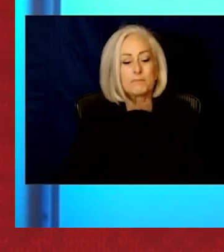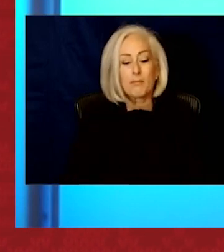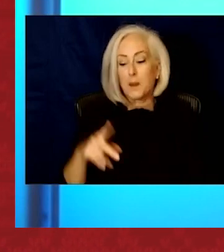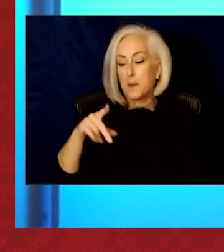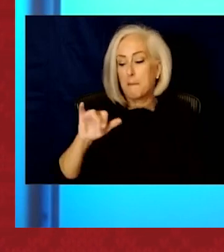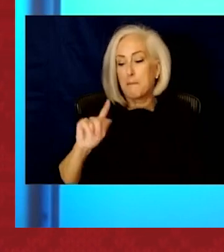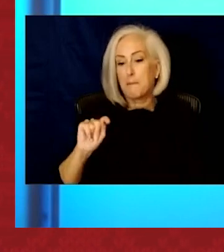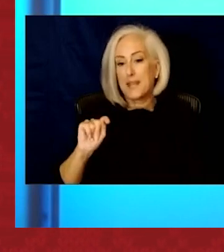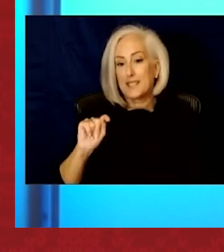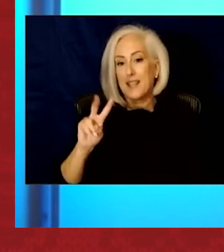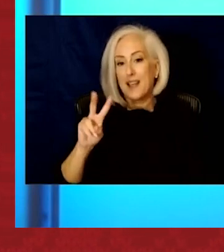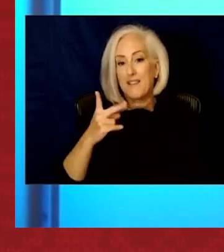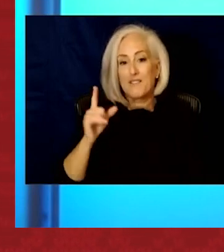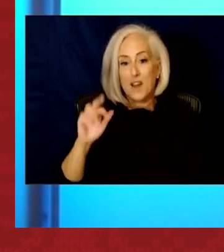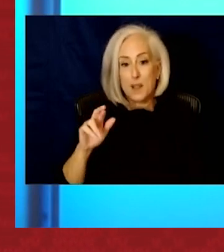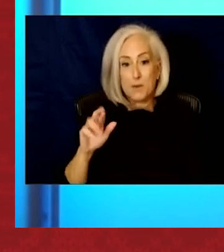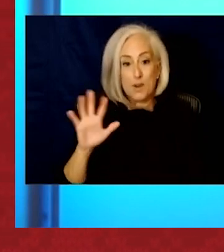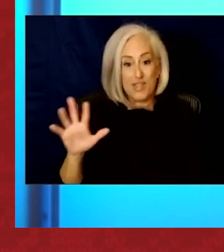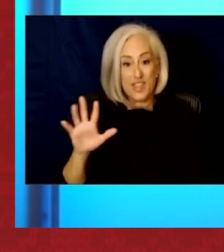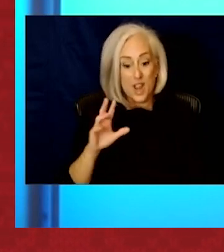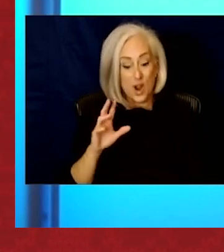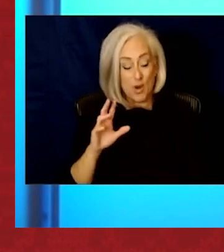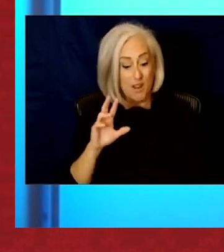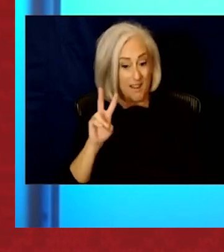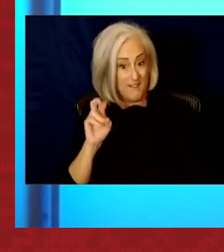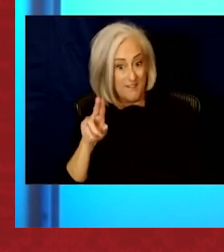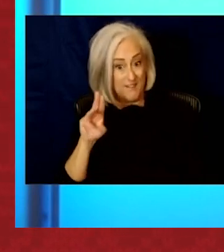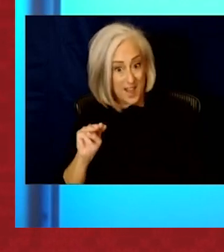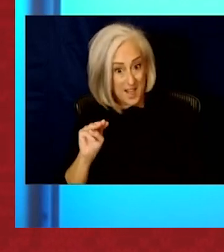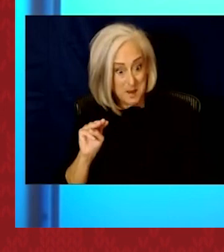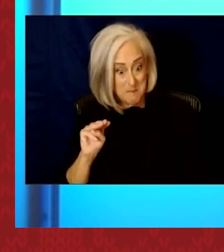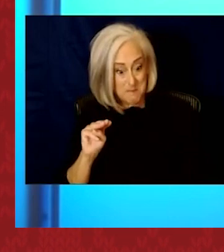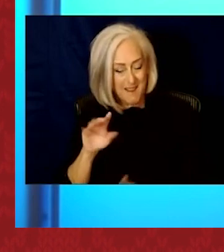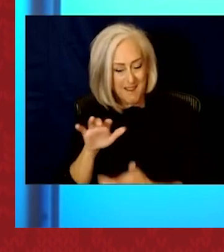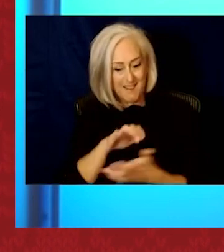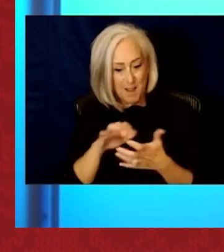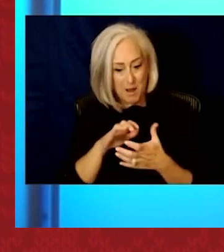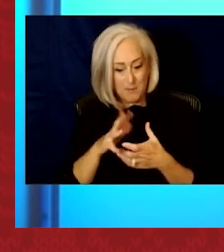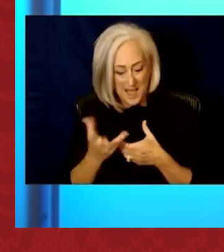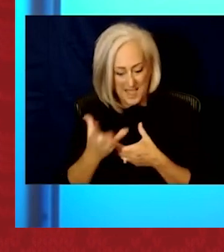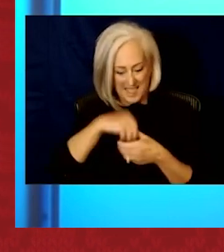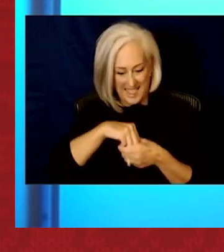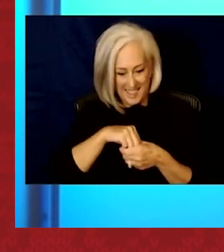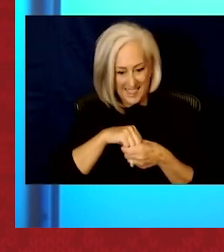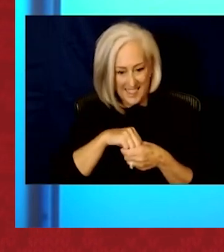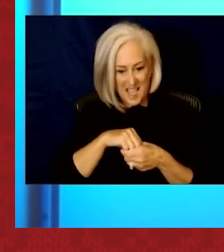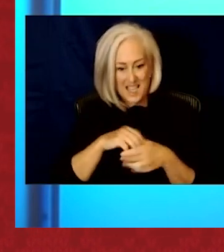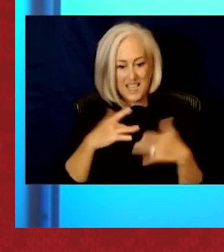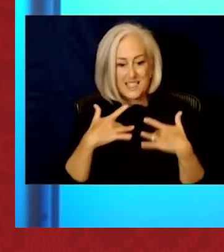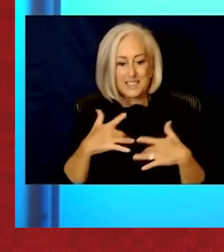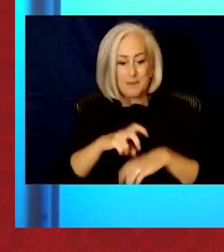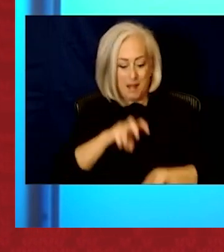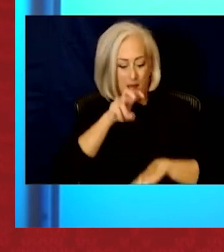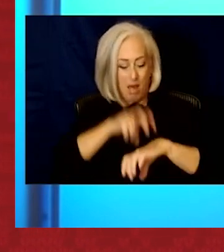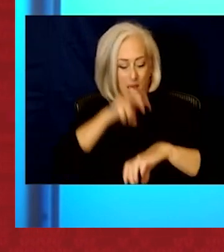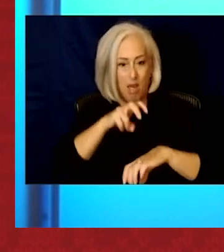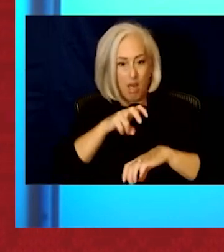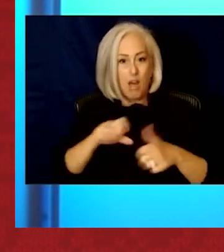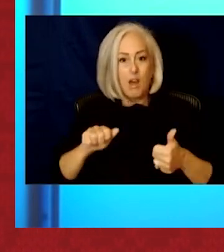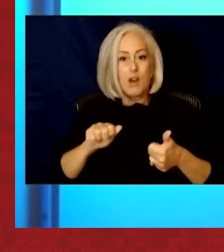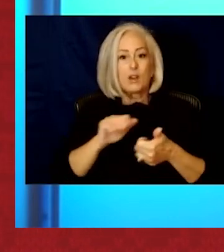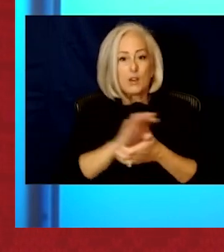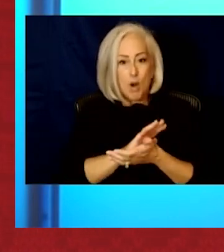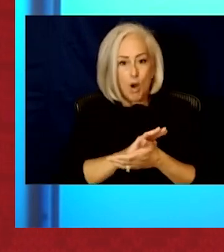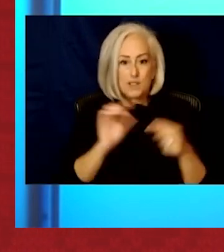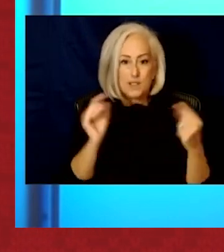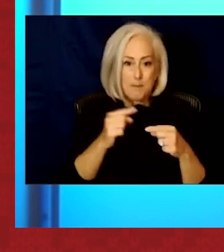a complex mixture of different chemicals, but what it all does is it basically causes a lot of pain, swelling, tissue destruction, and can cause some problems